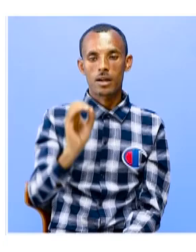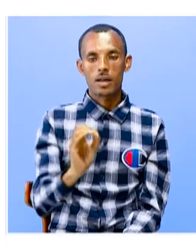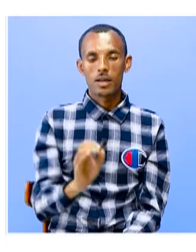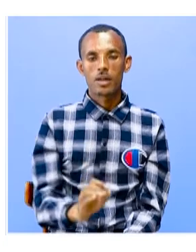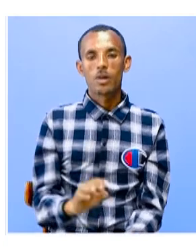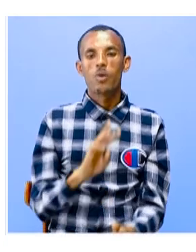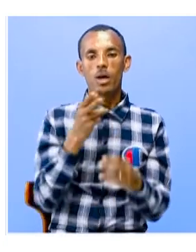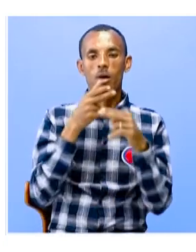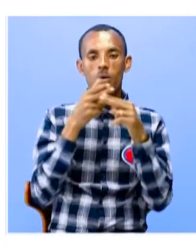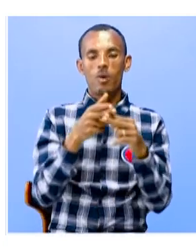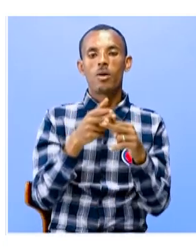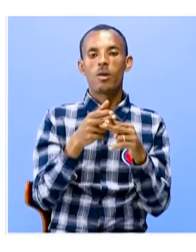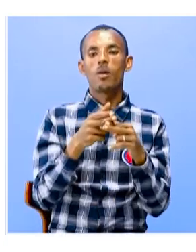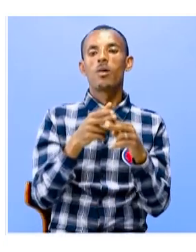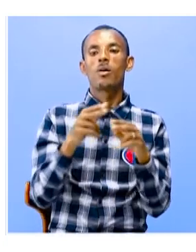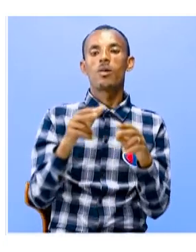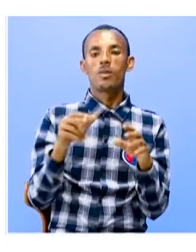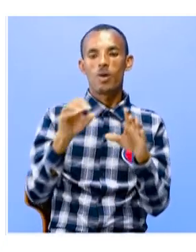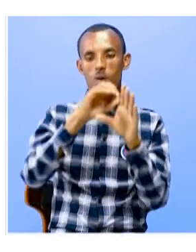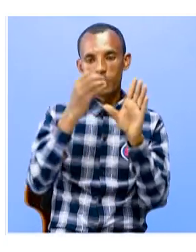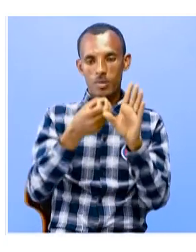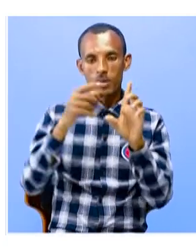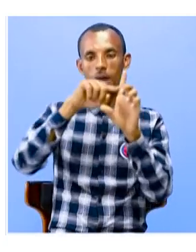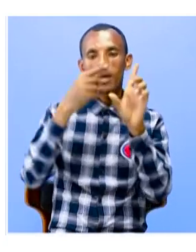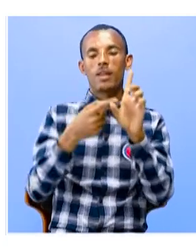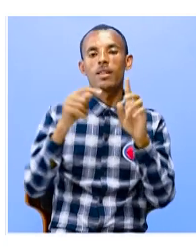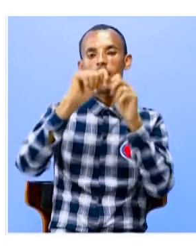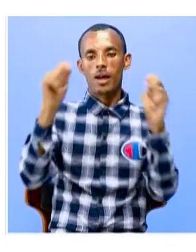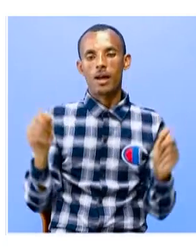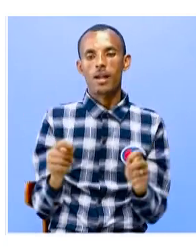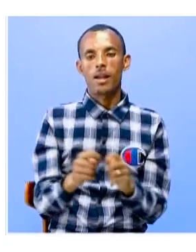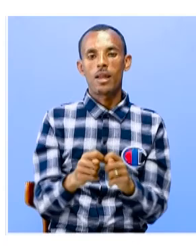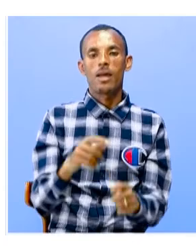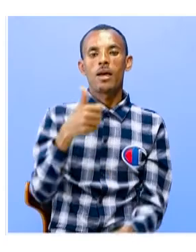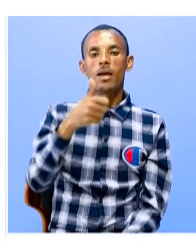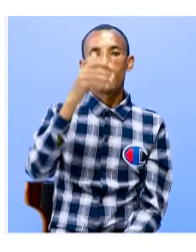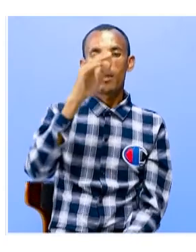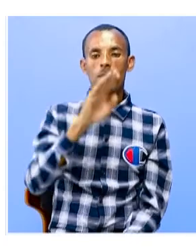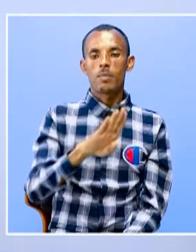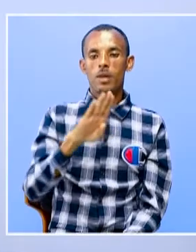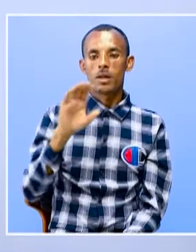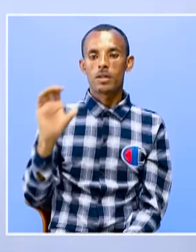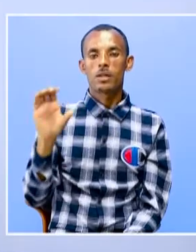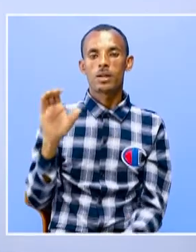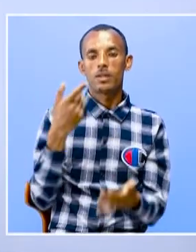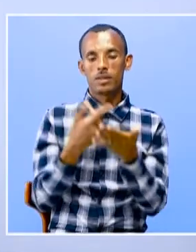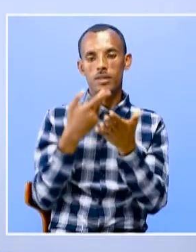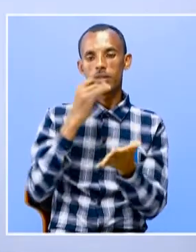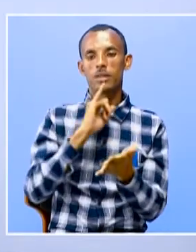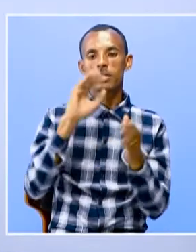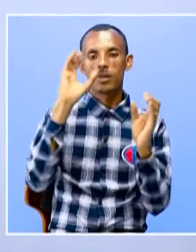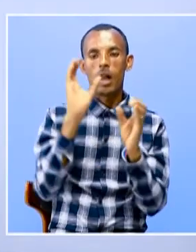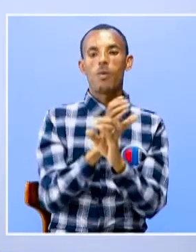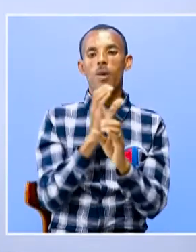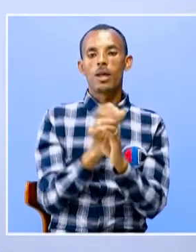call it obtuse angle triangle. A, B, C. Assume this one. To